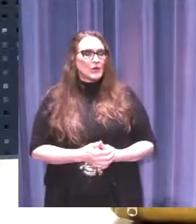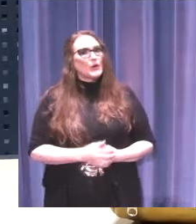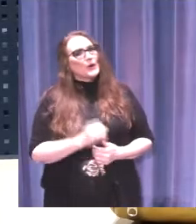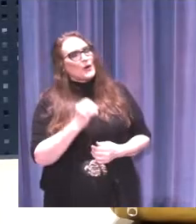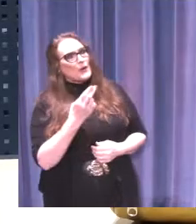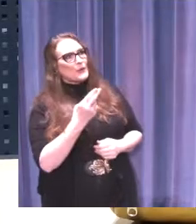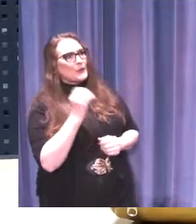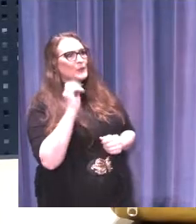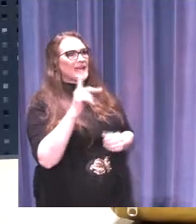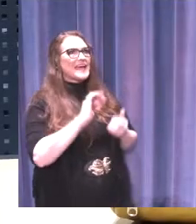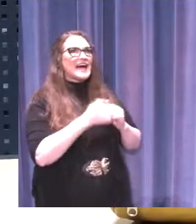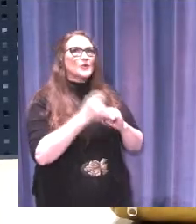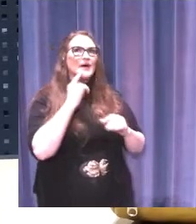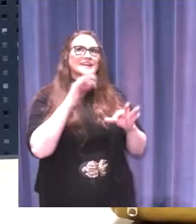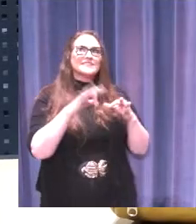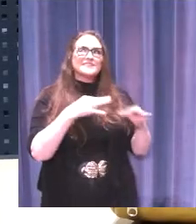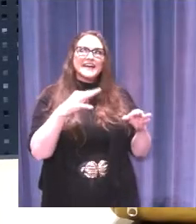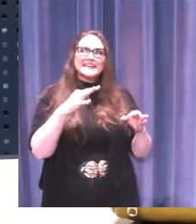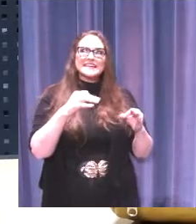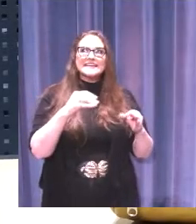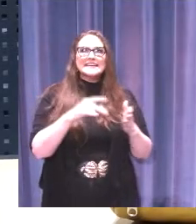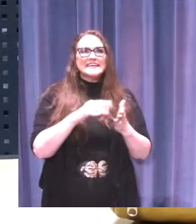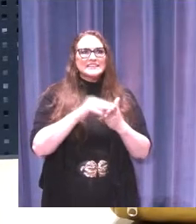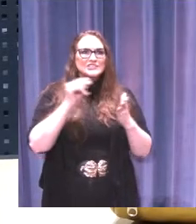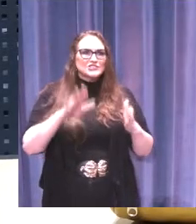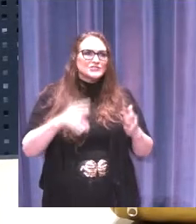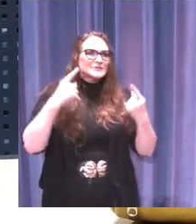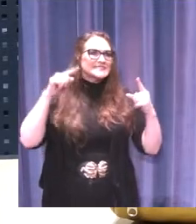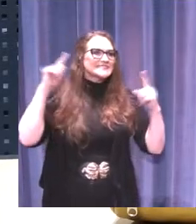Okay, how do I define student success?